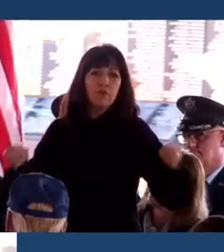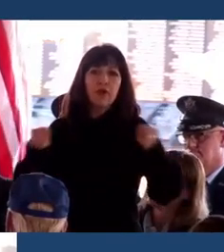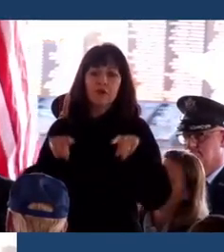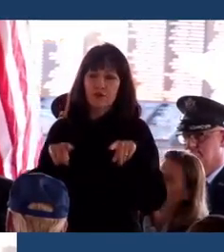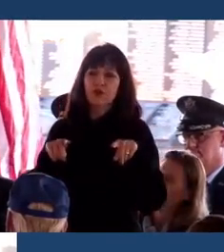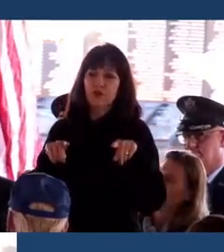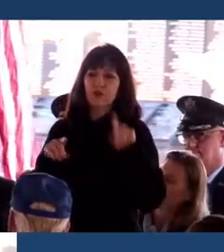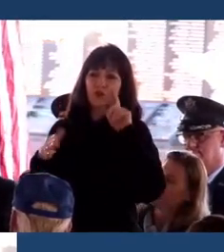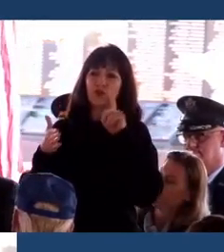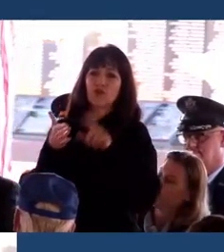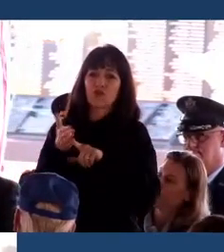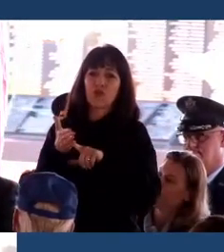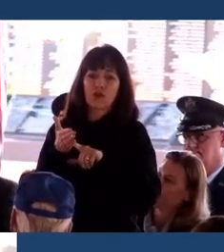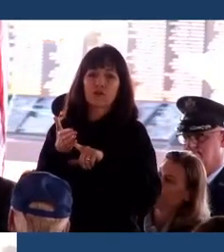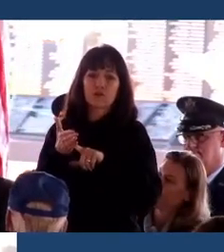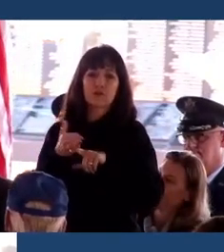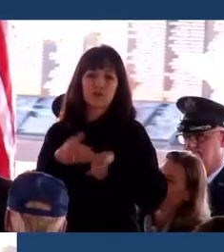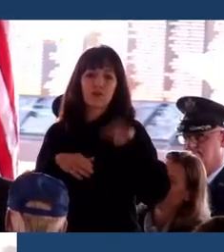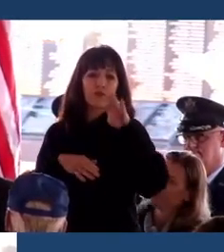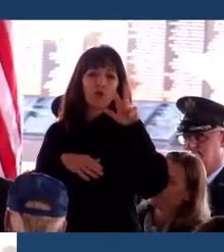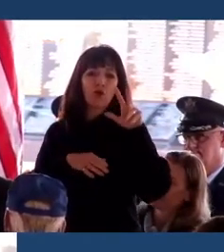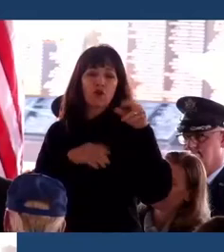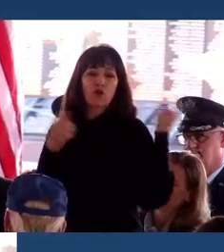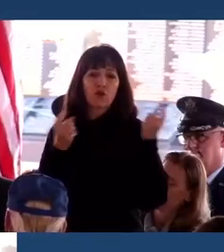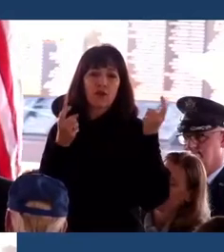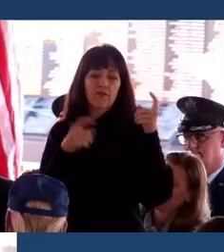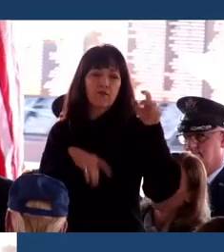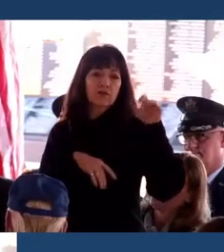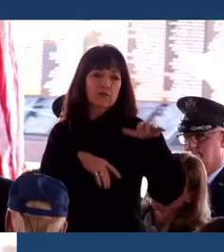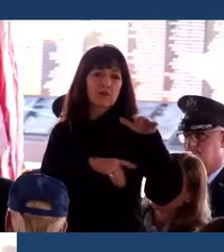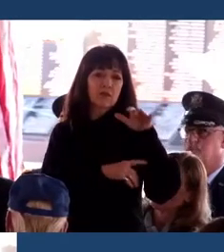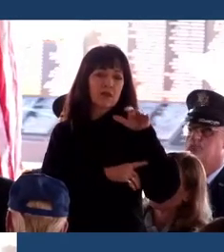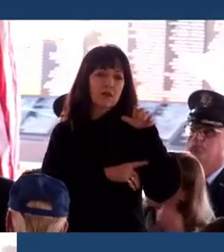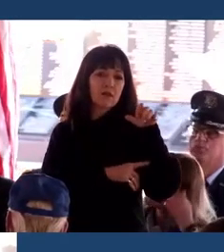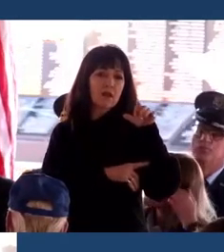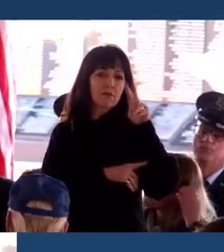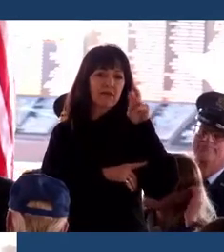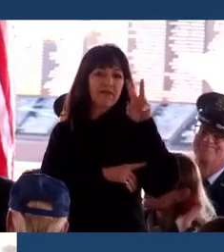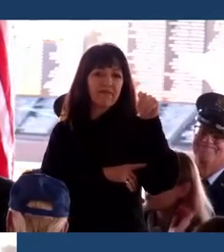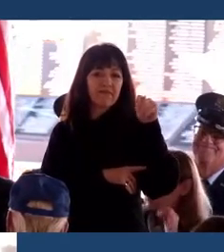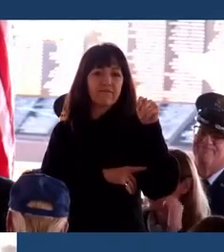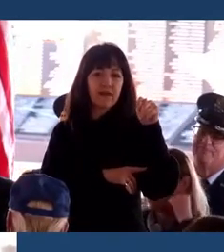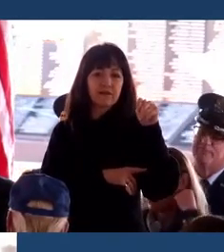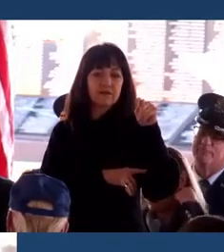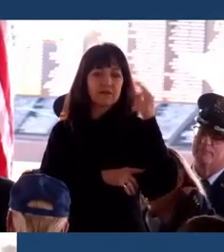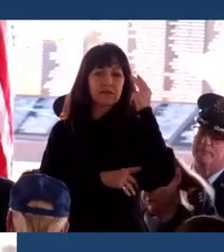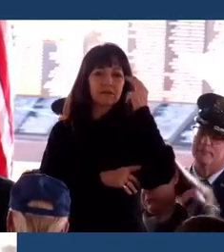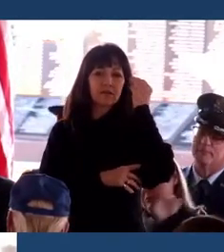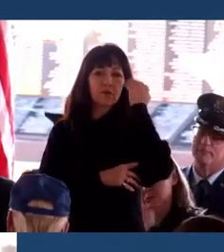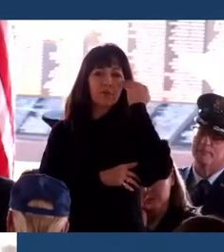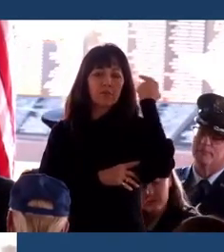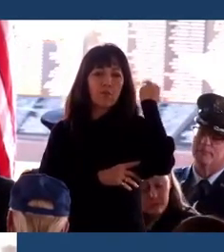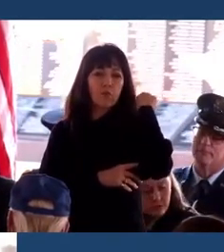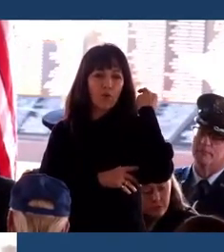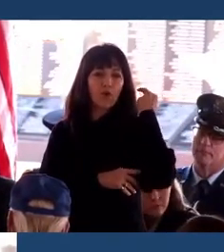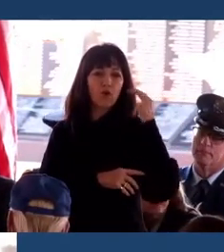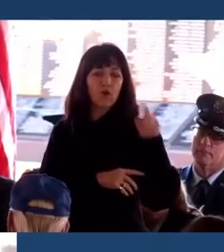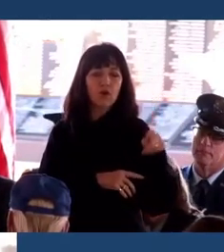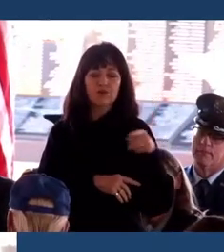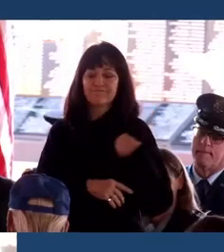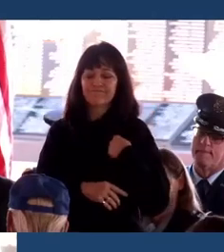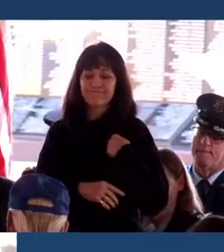of the Vietnam Veterans Memorial in Wilmington. Unfortunately, I was traveling and unable to attend. I'm